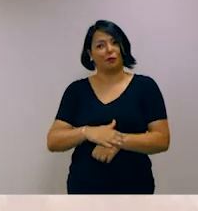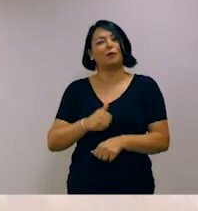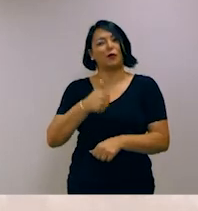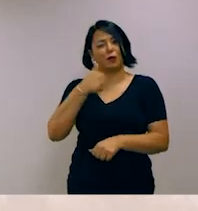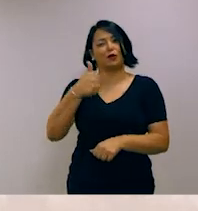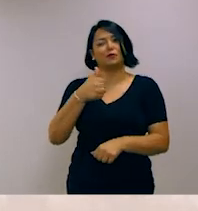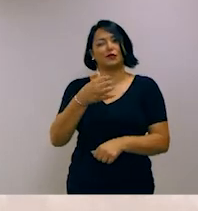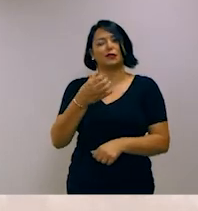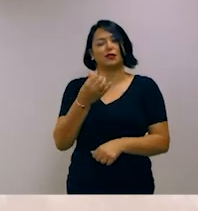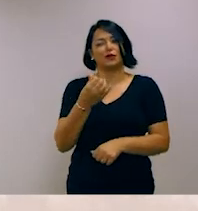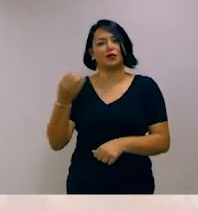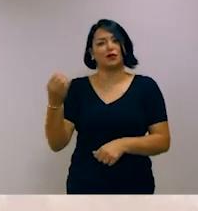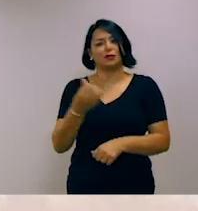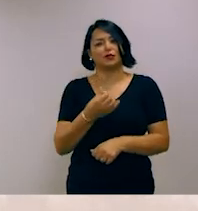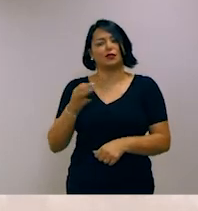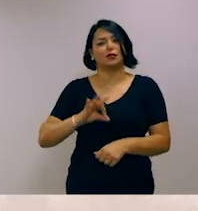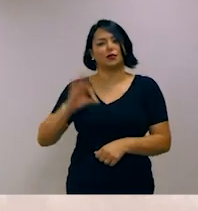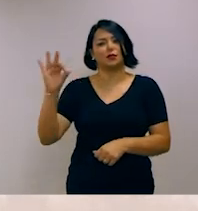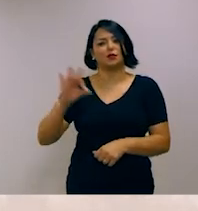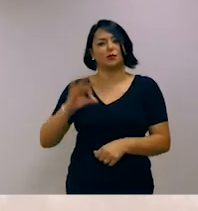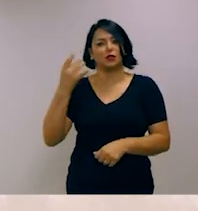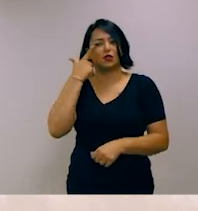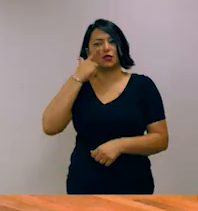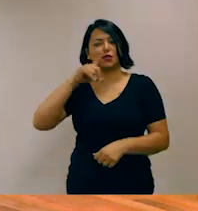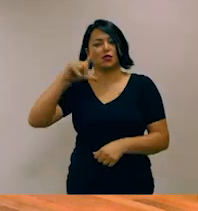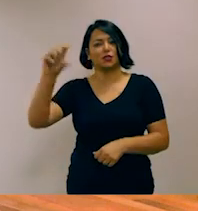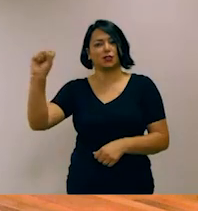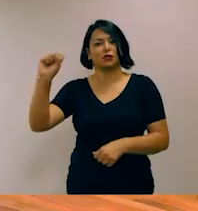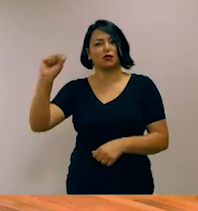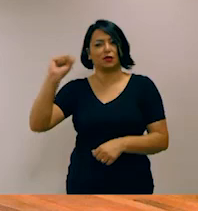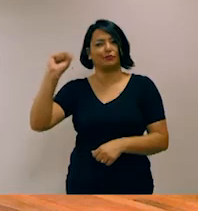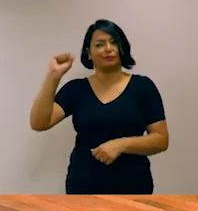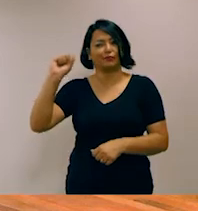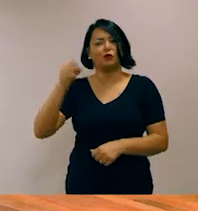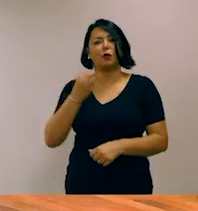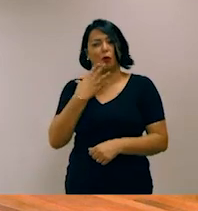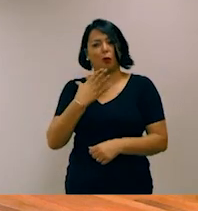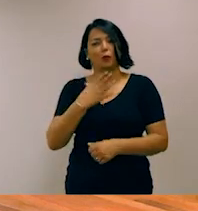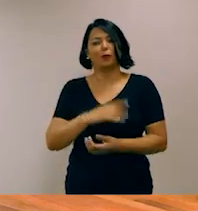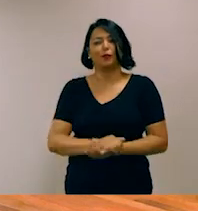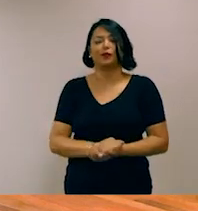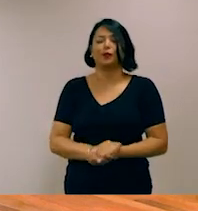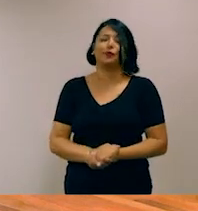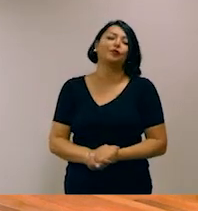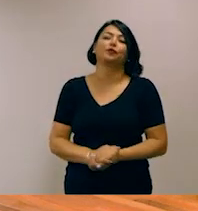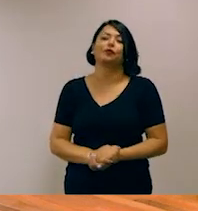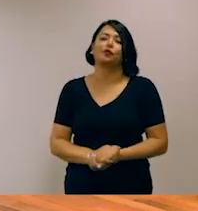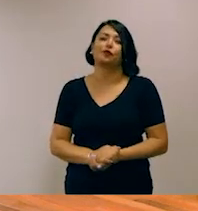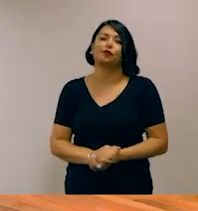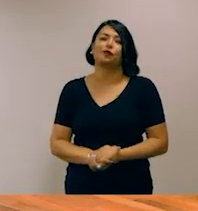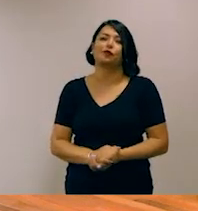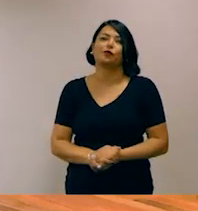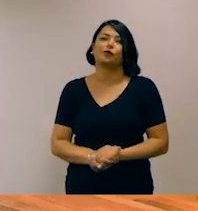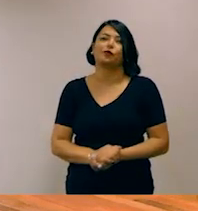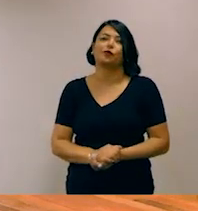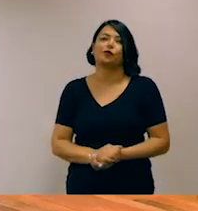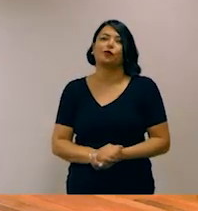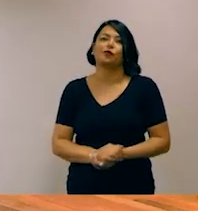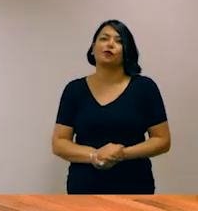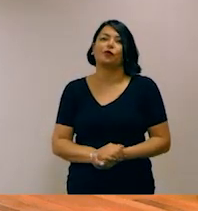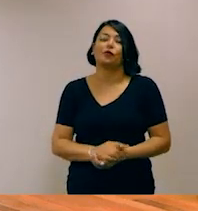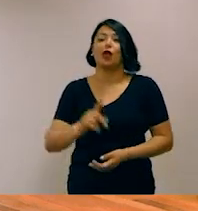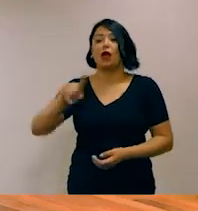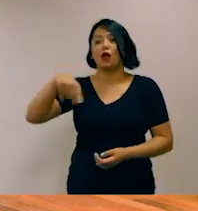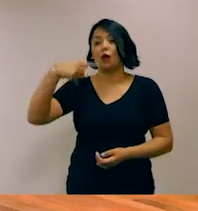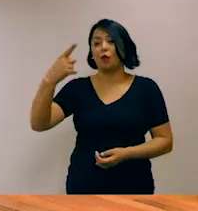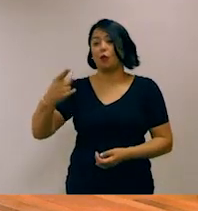went down to 66%. And so we didn't want it to be much, much better